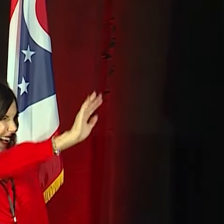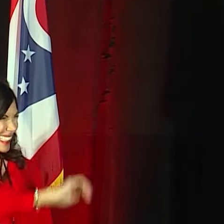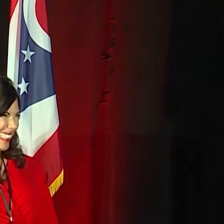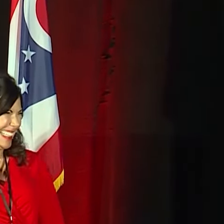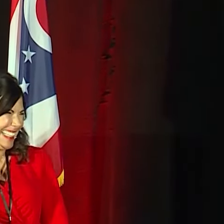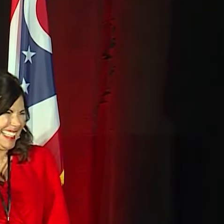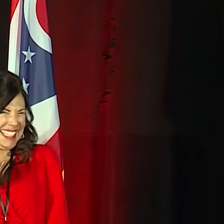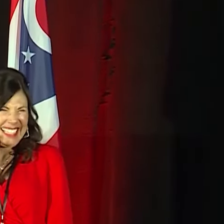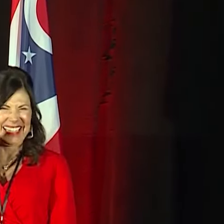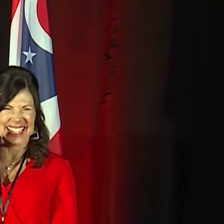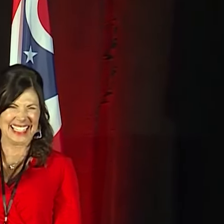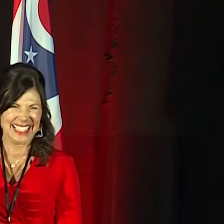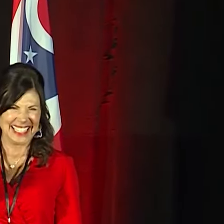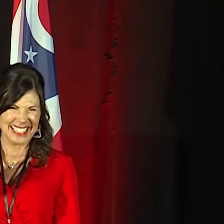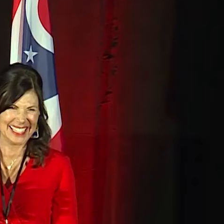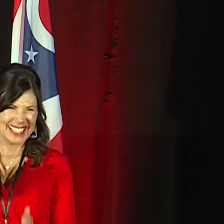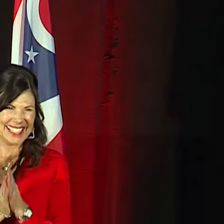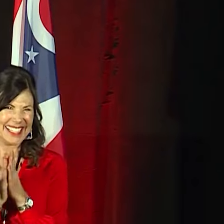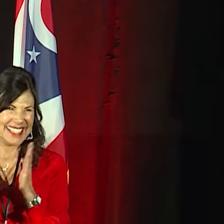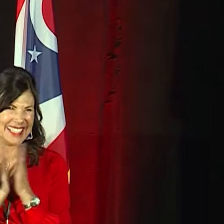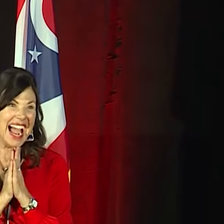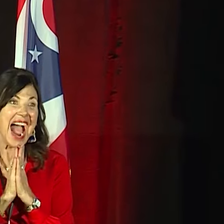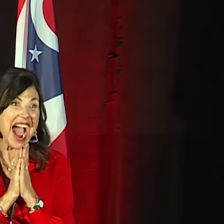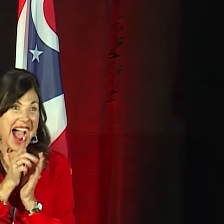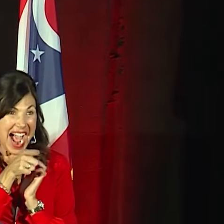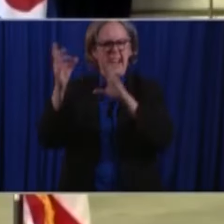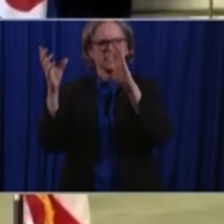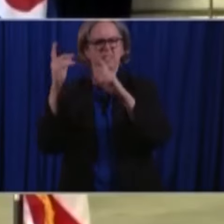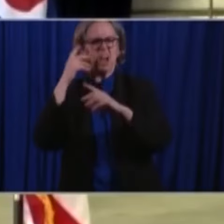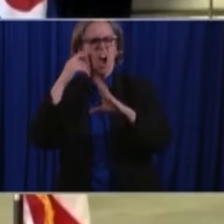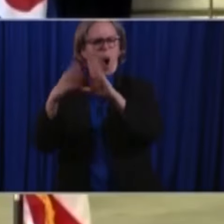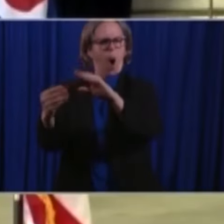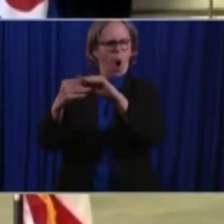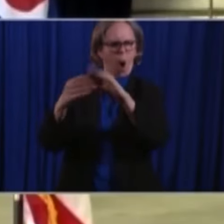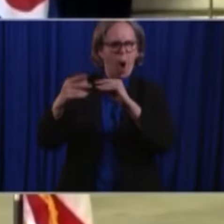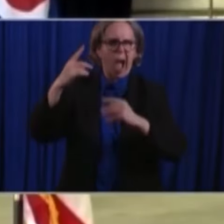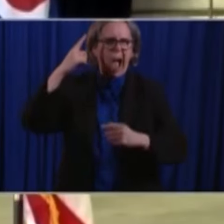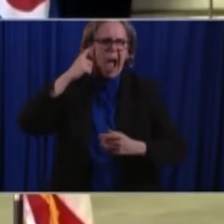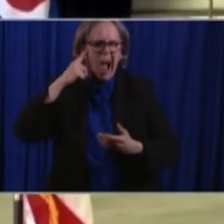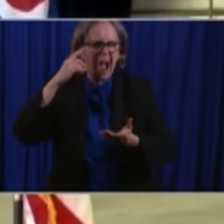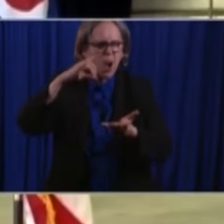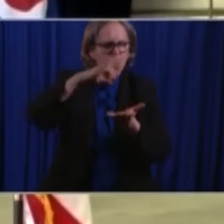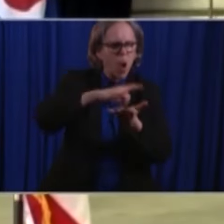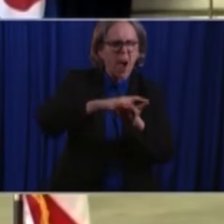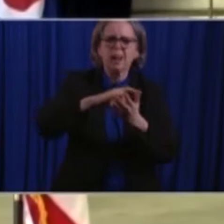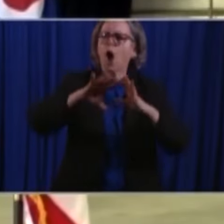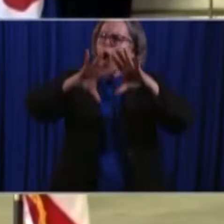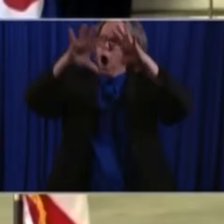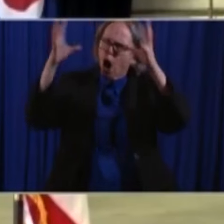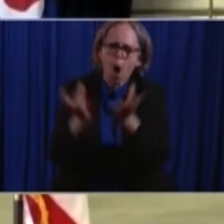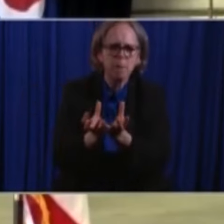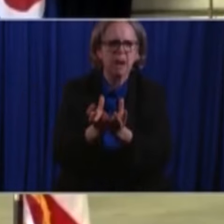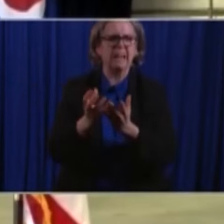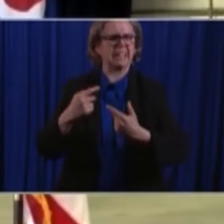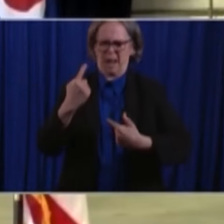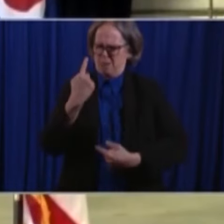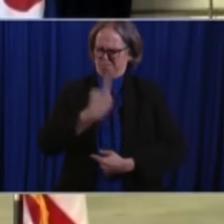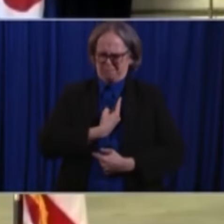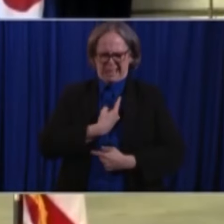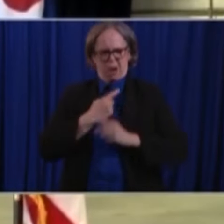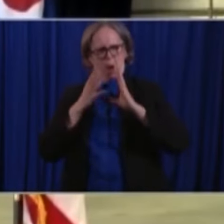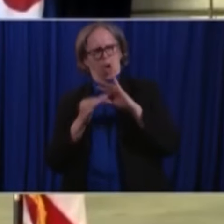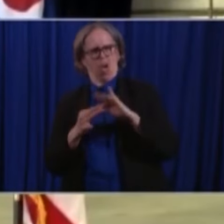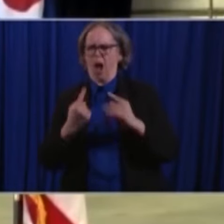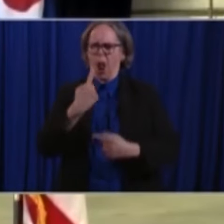state changed, but because the Democratic Party changed. The list of possible appointments includes DeWine's Lieutenant Governor John